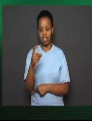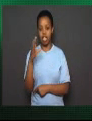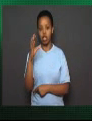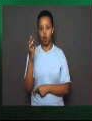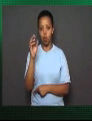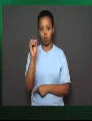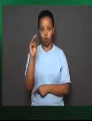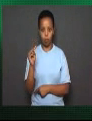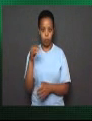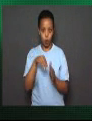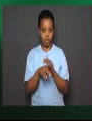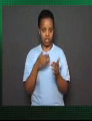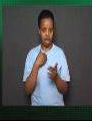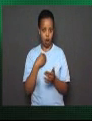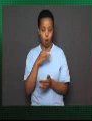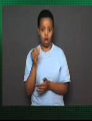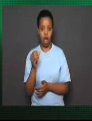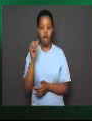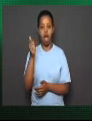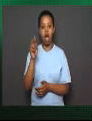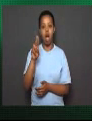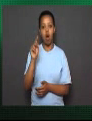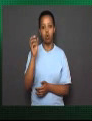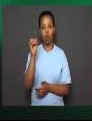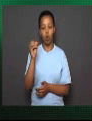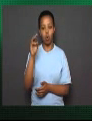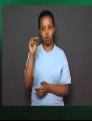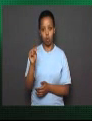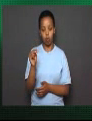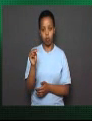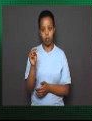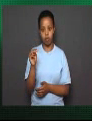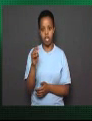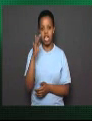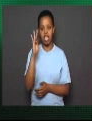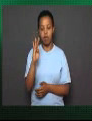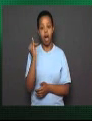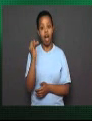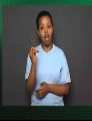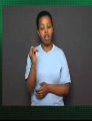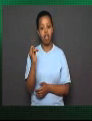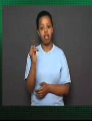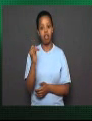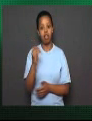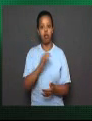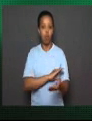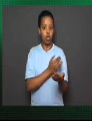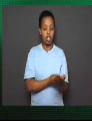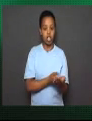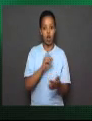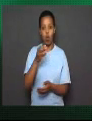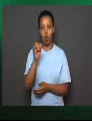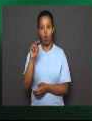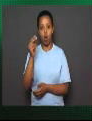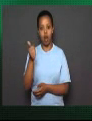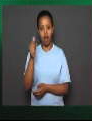chromosome and autosomes cause the bipotential gonad to become an